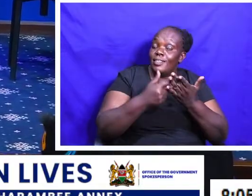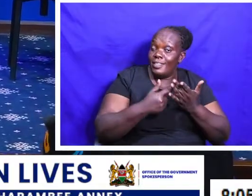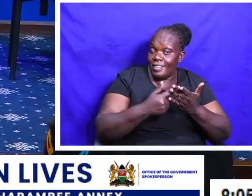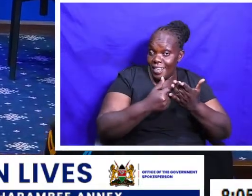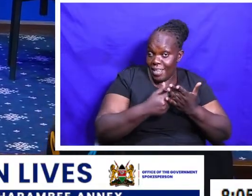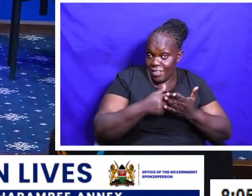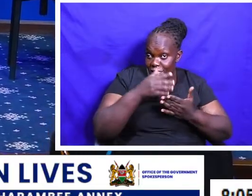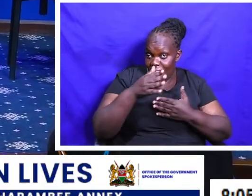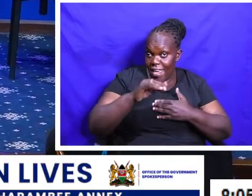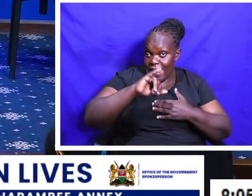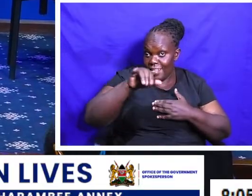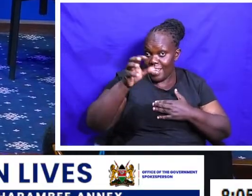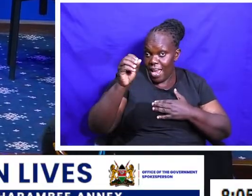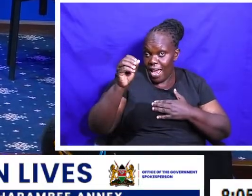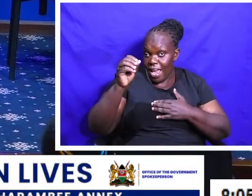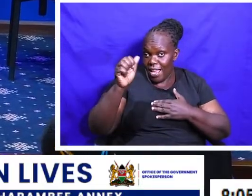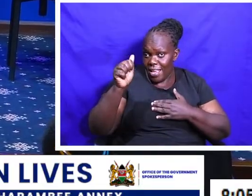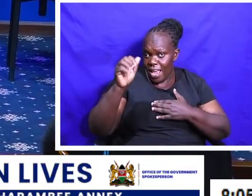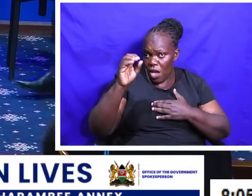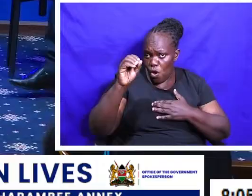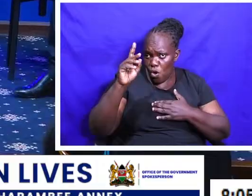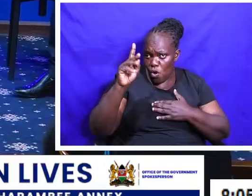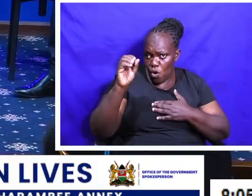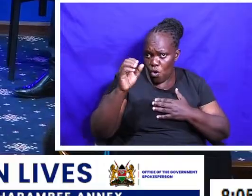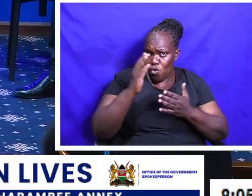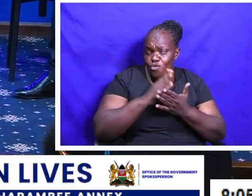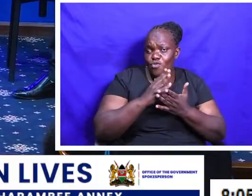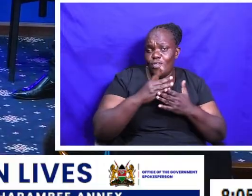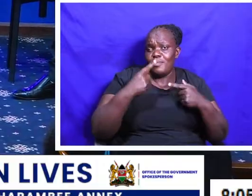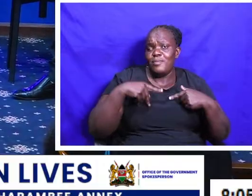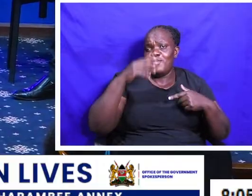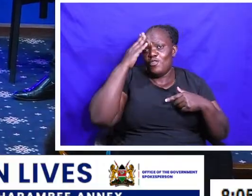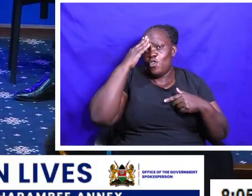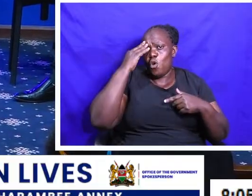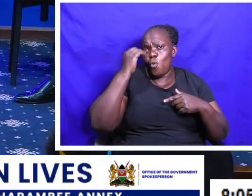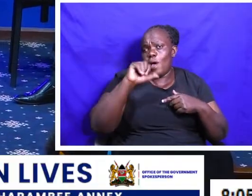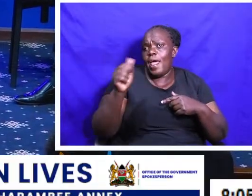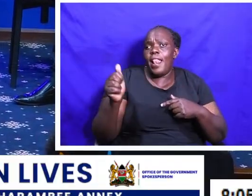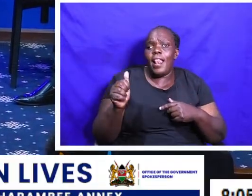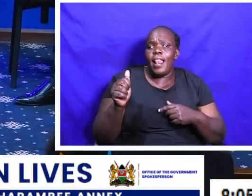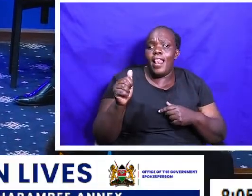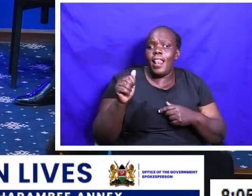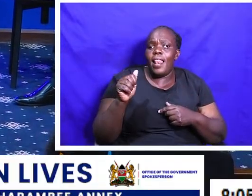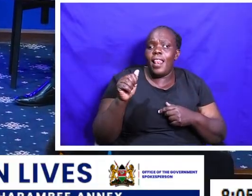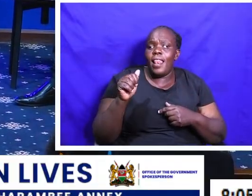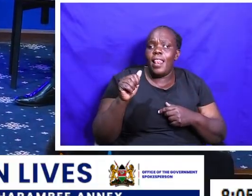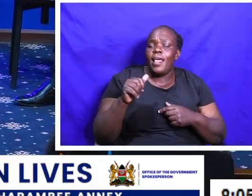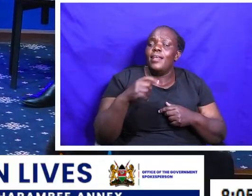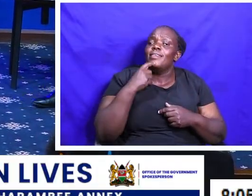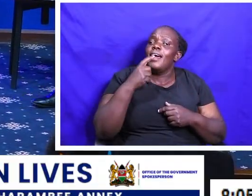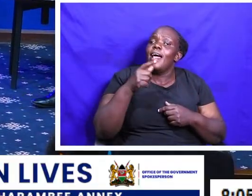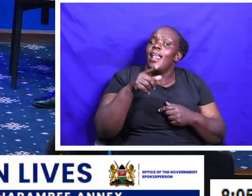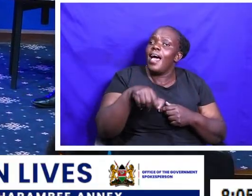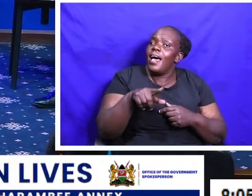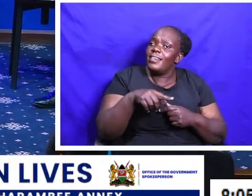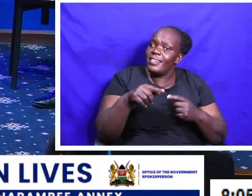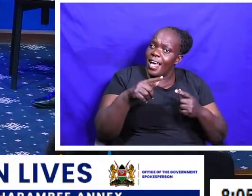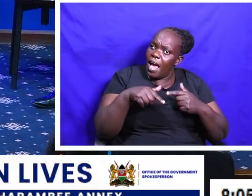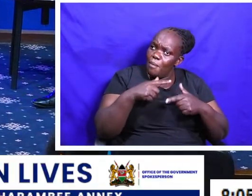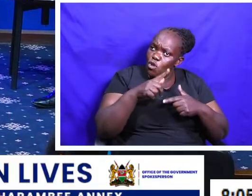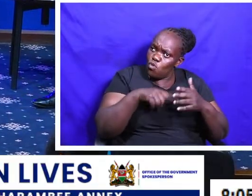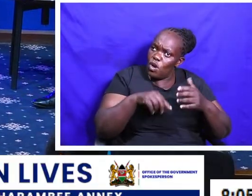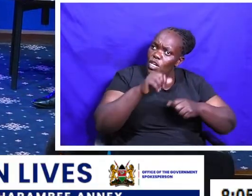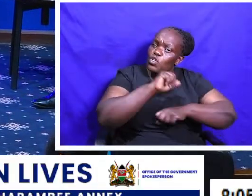discussion that we're having today. Jaoko, you are famous and people know you, but tell us more about